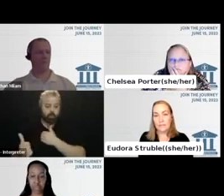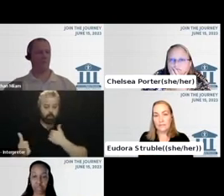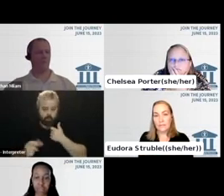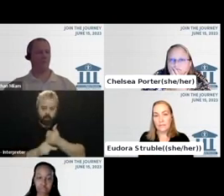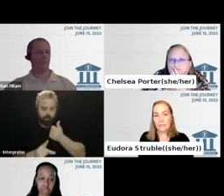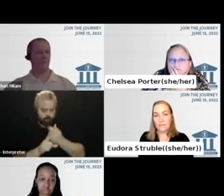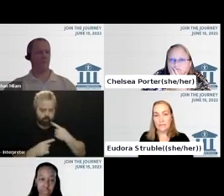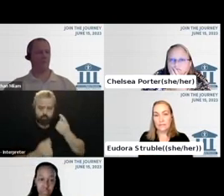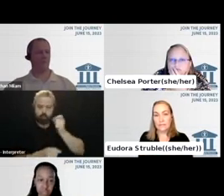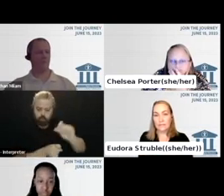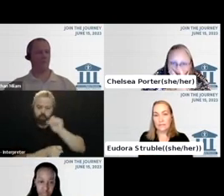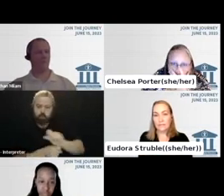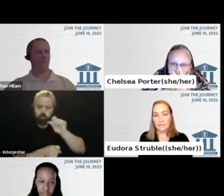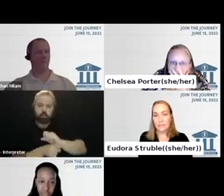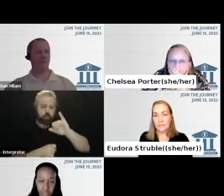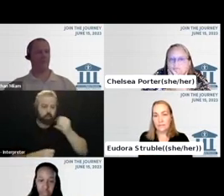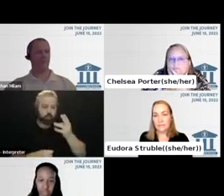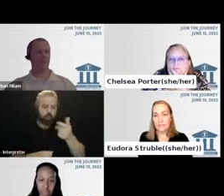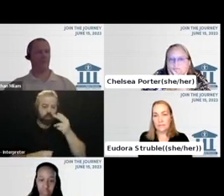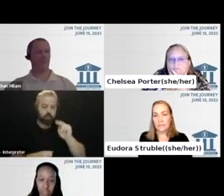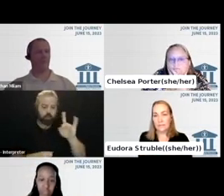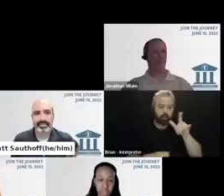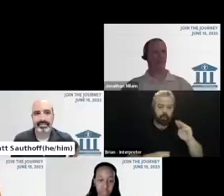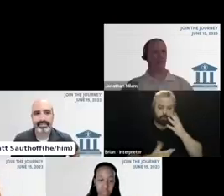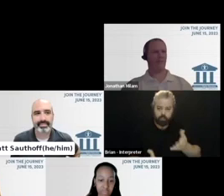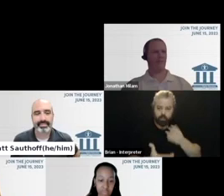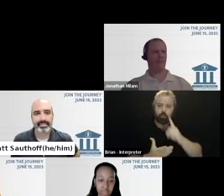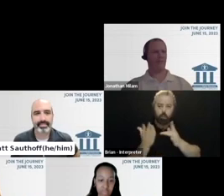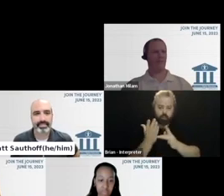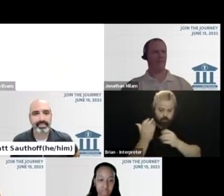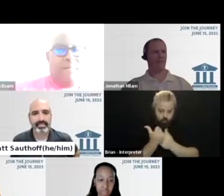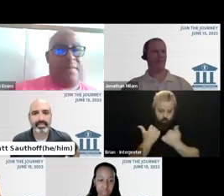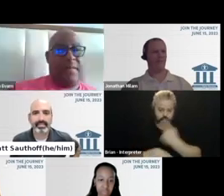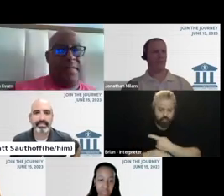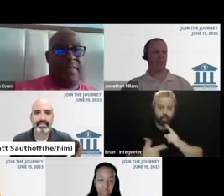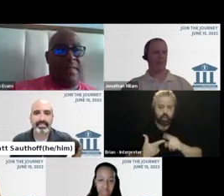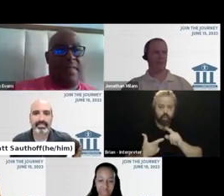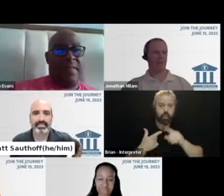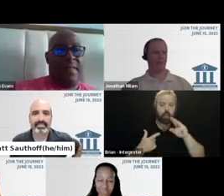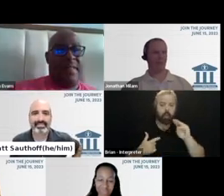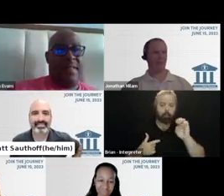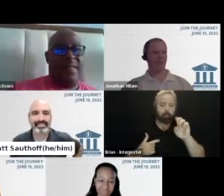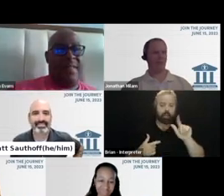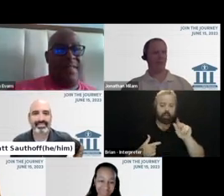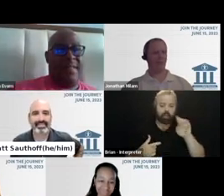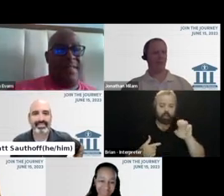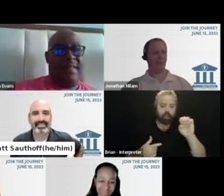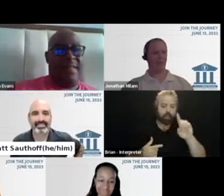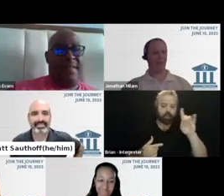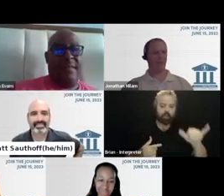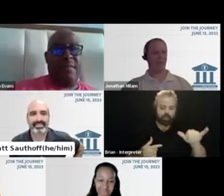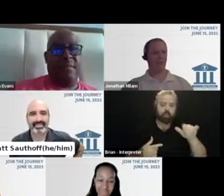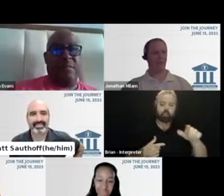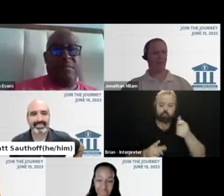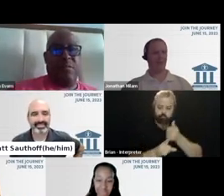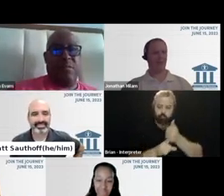hard. Jonathan Milam was helping on tech support today. Melanie Ely, who's been